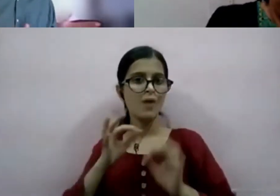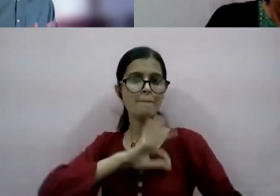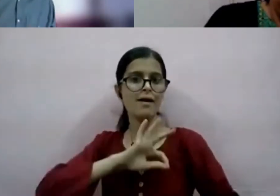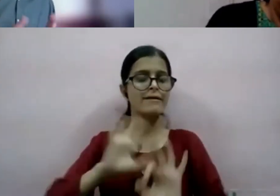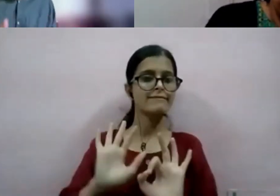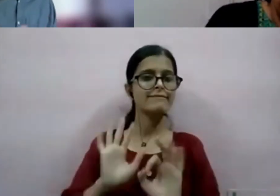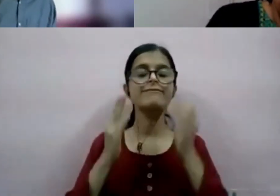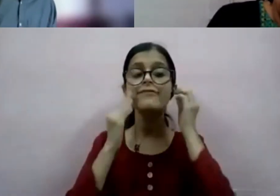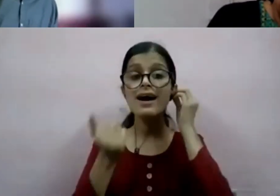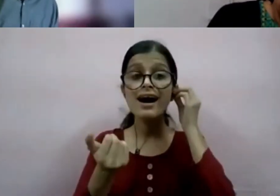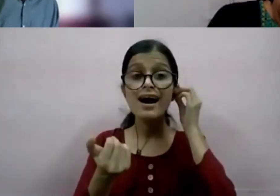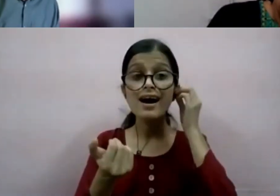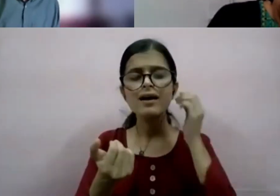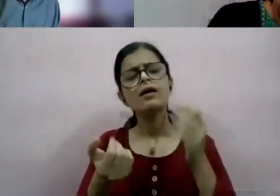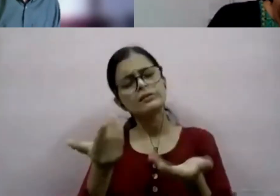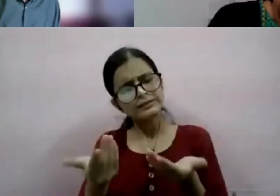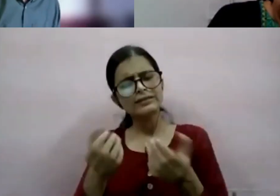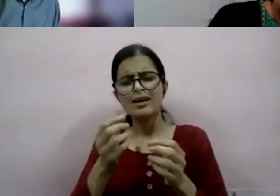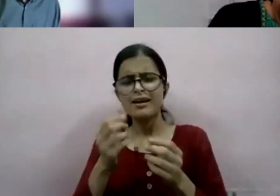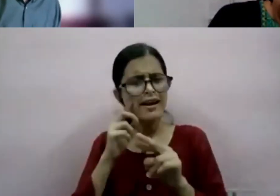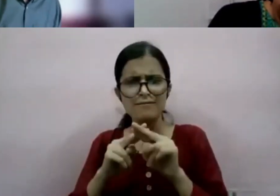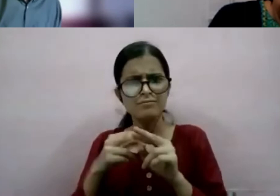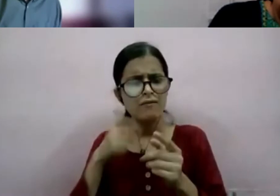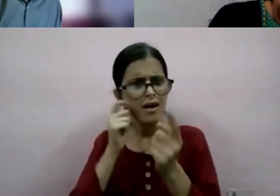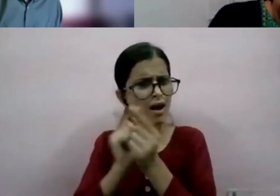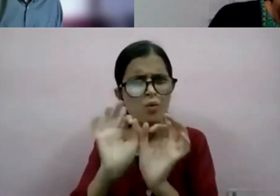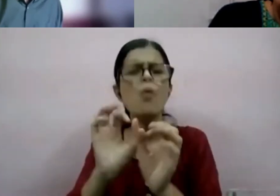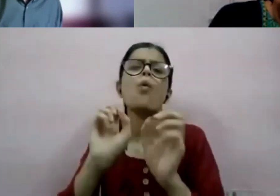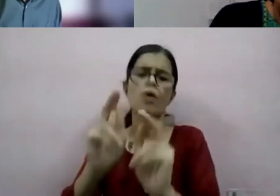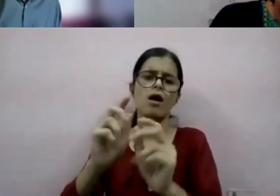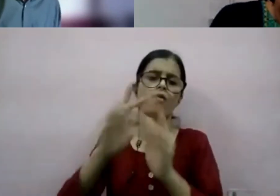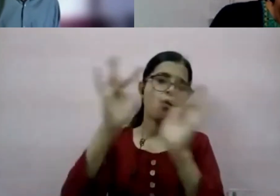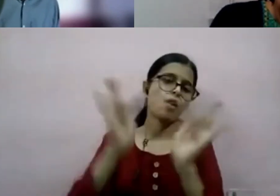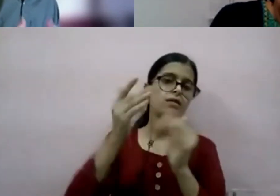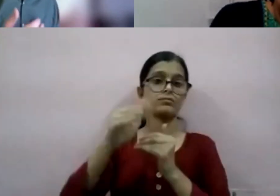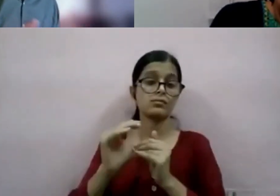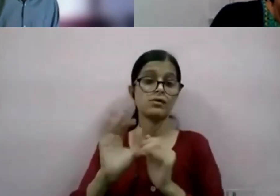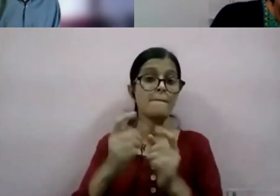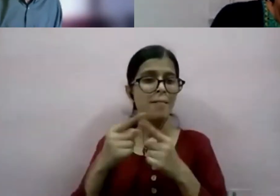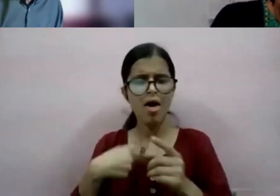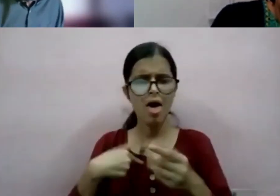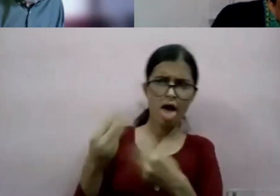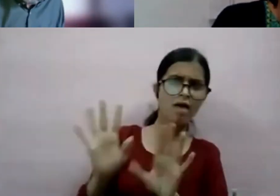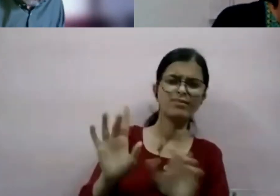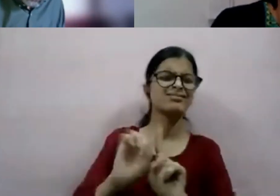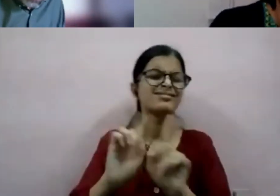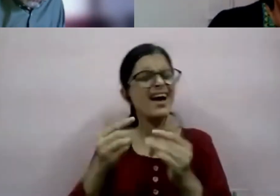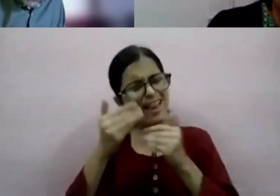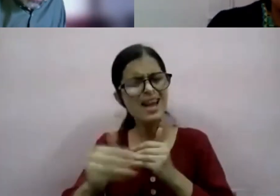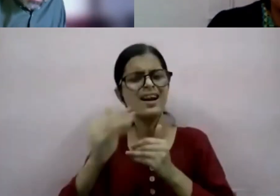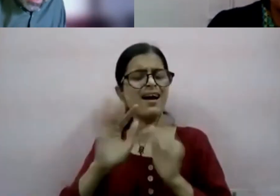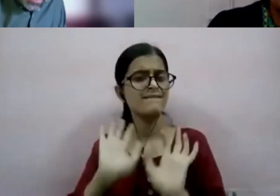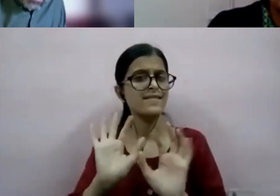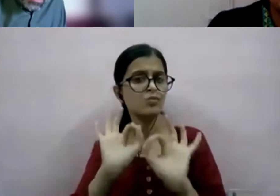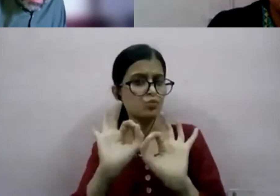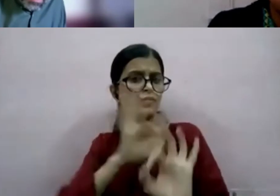because they had to compensate for the failings of the state. So I think as we move into a post-COVID state, we've got to